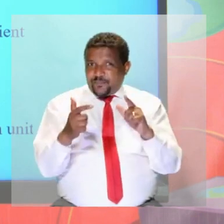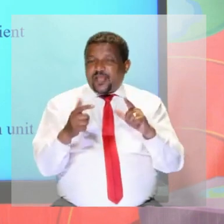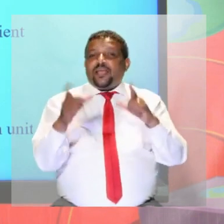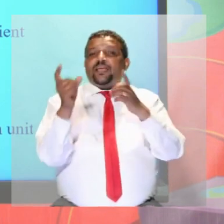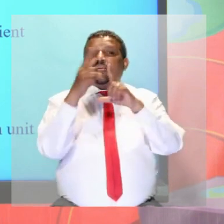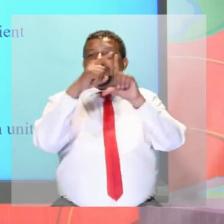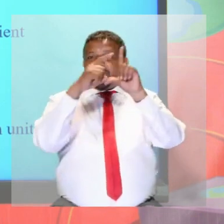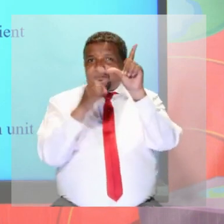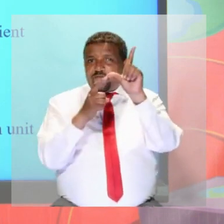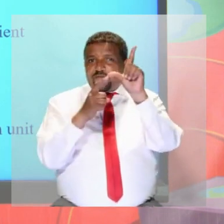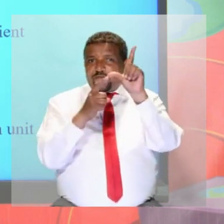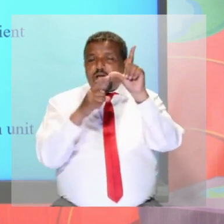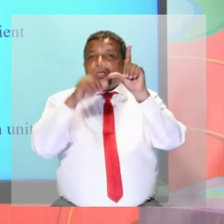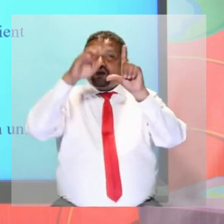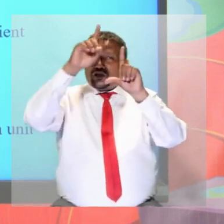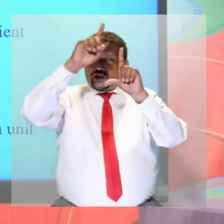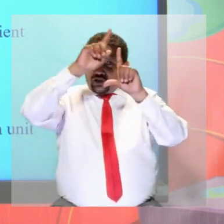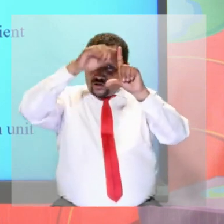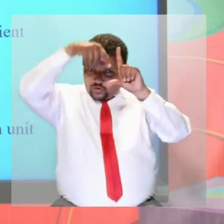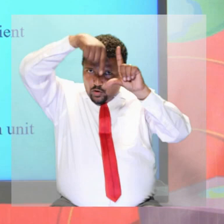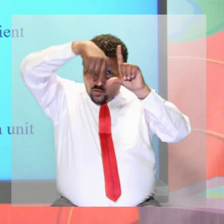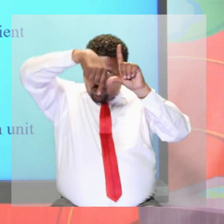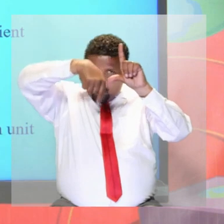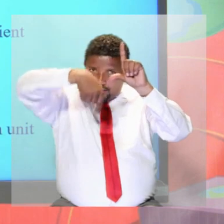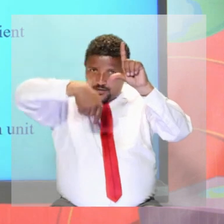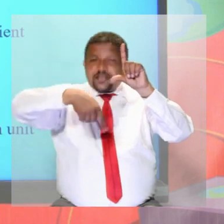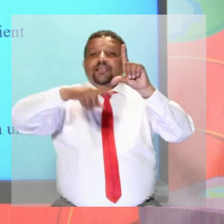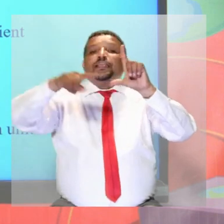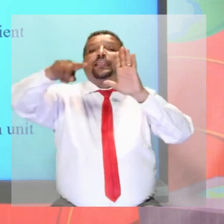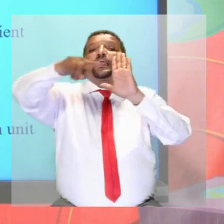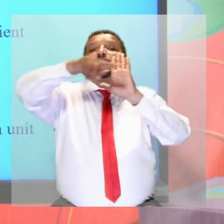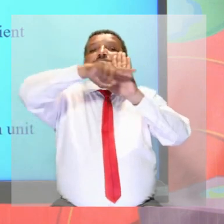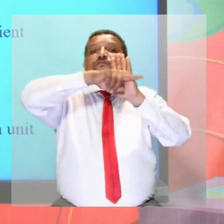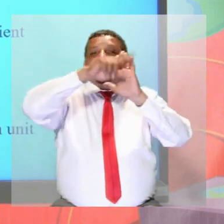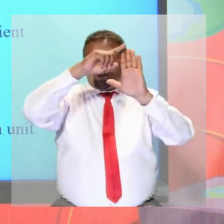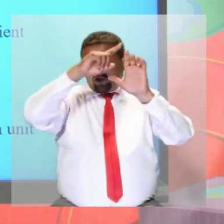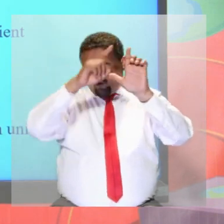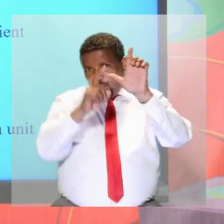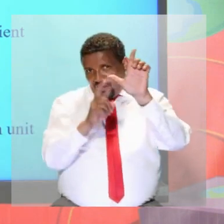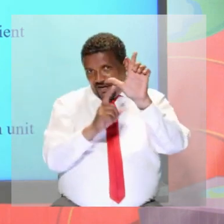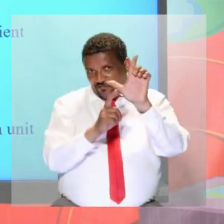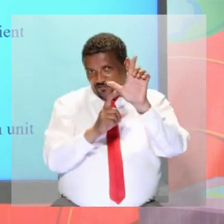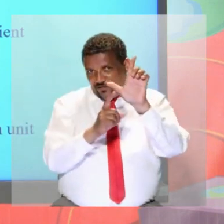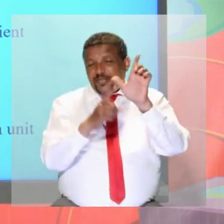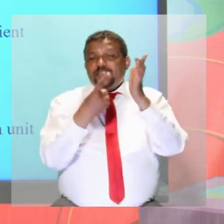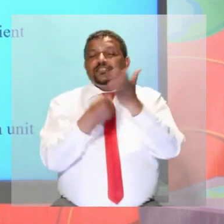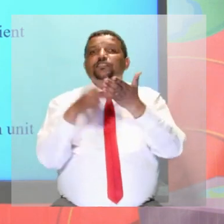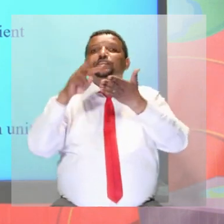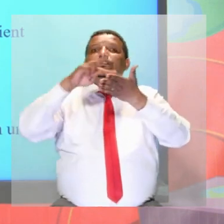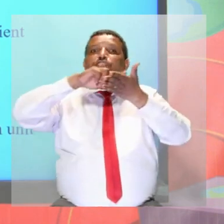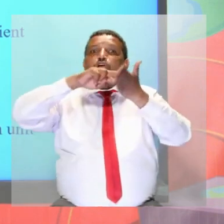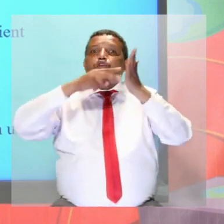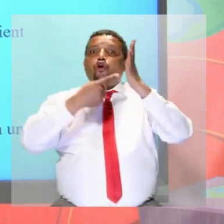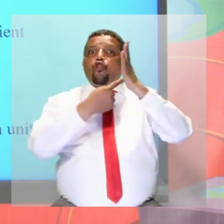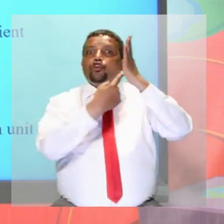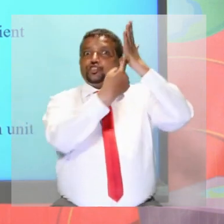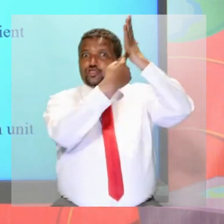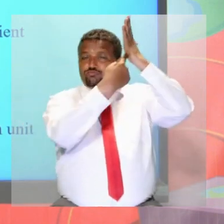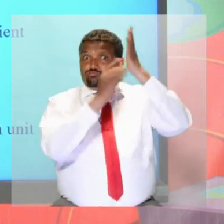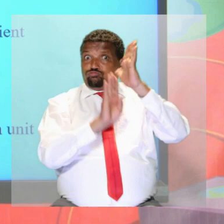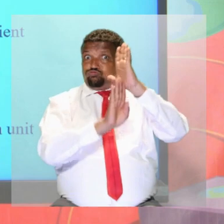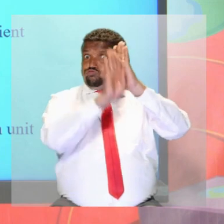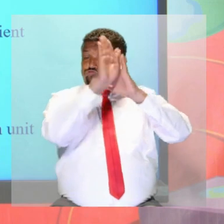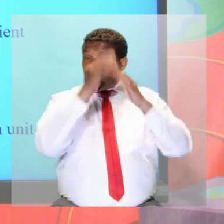or negatively sloped curve. If there is technological advancement,